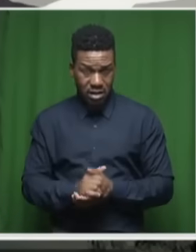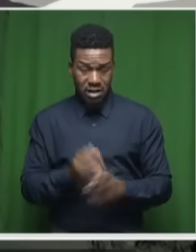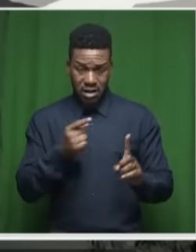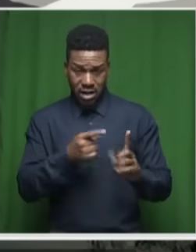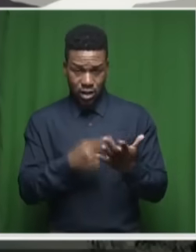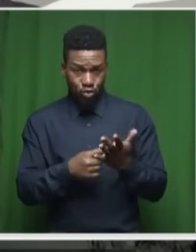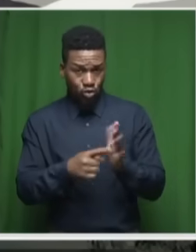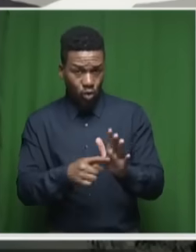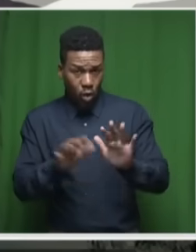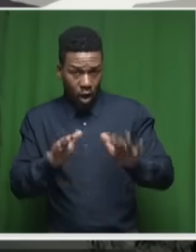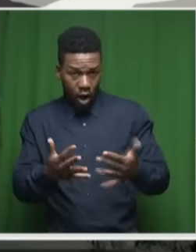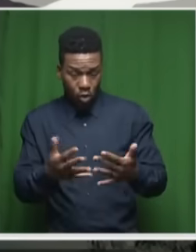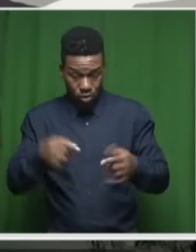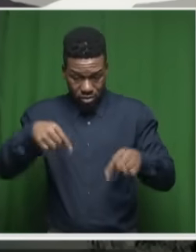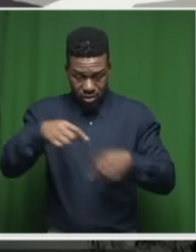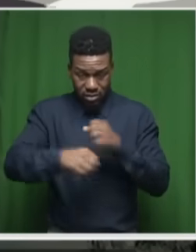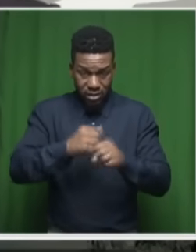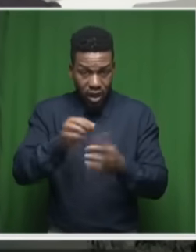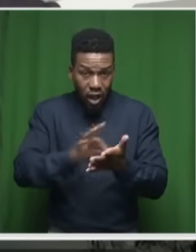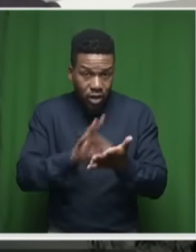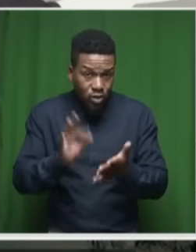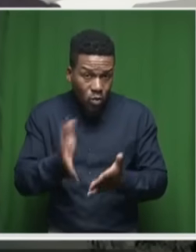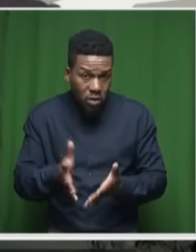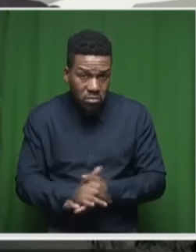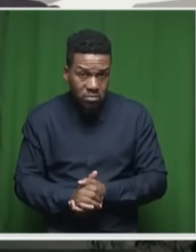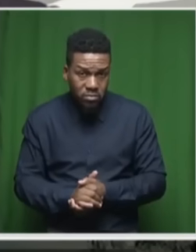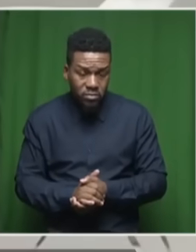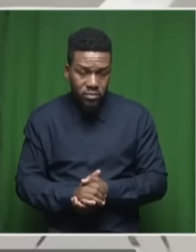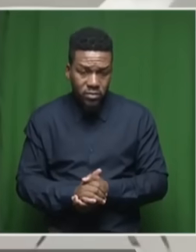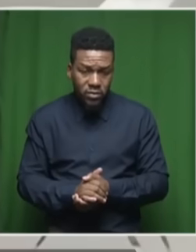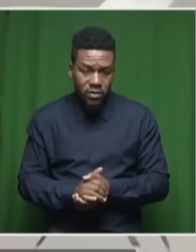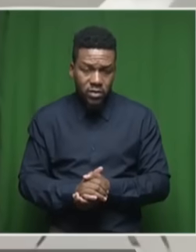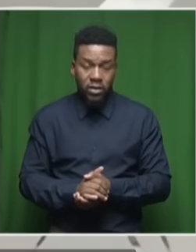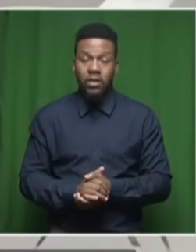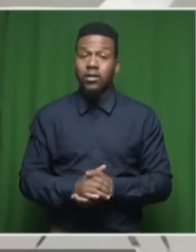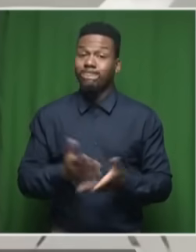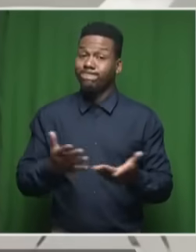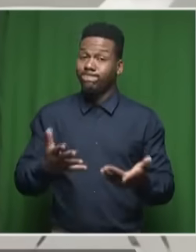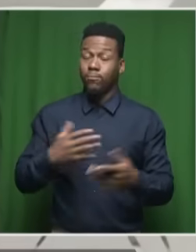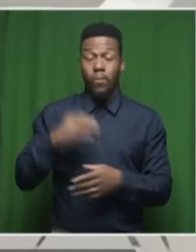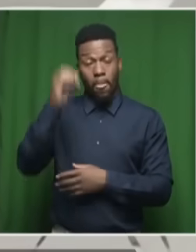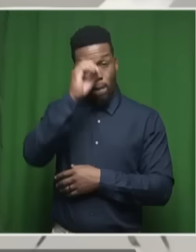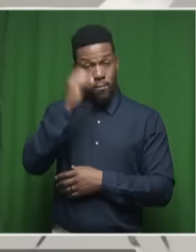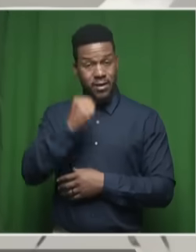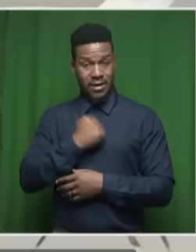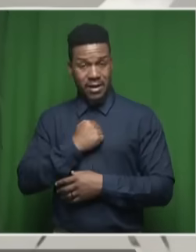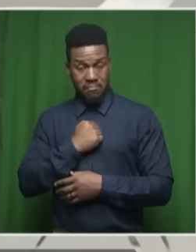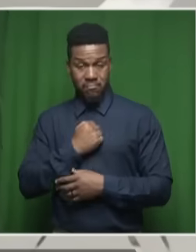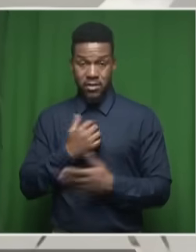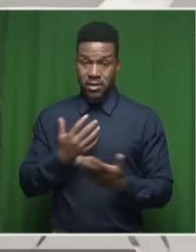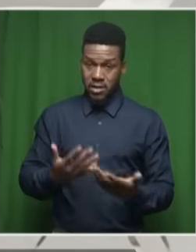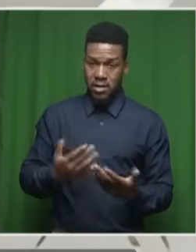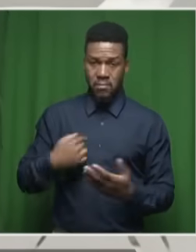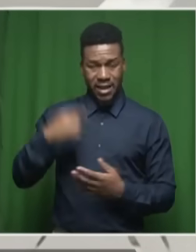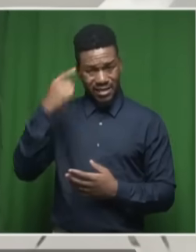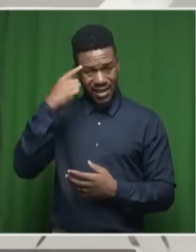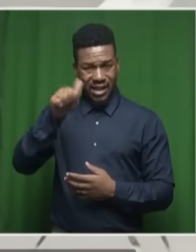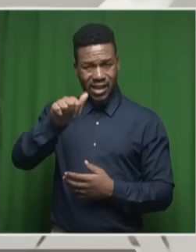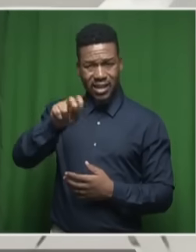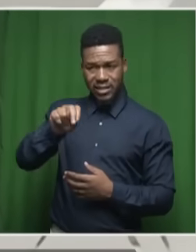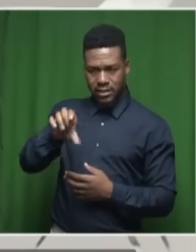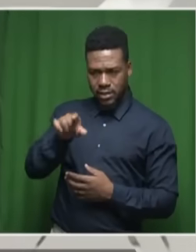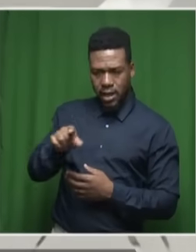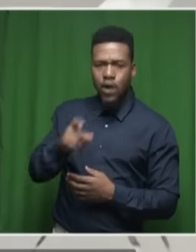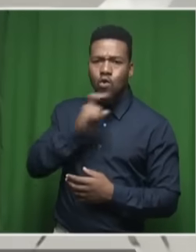year's elections? In my view, this is the opportunity that the ANC is also going to use